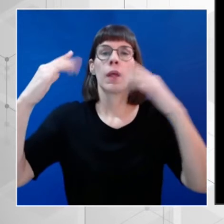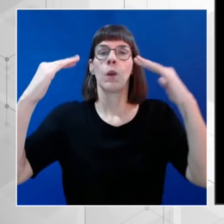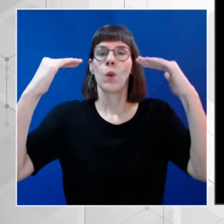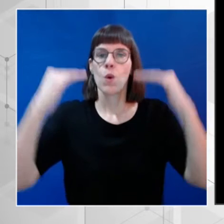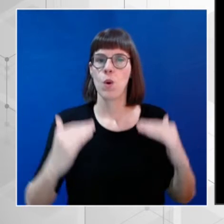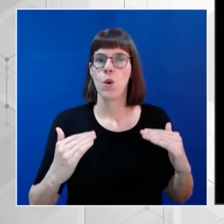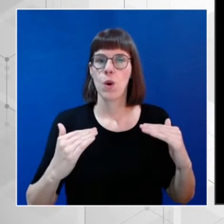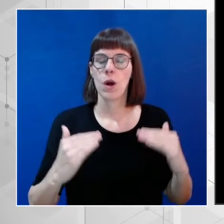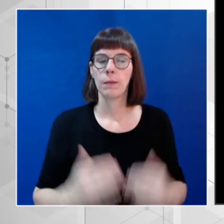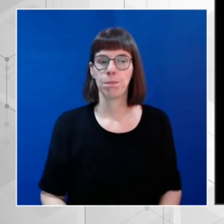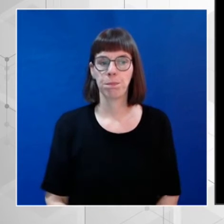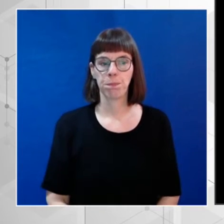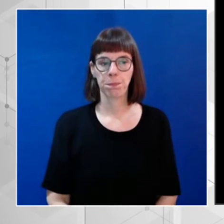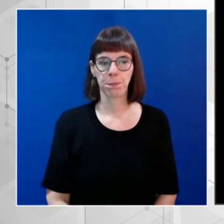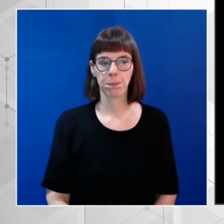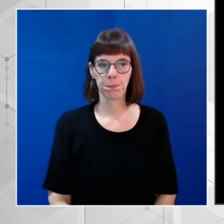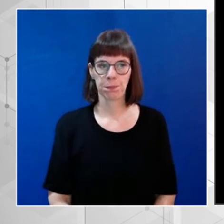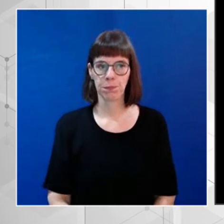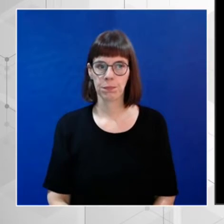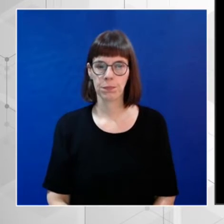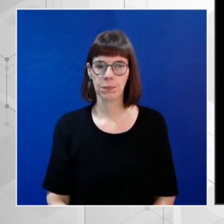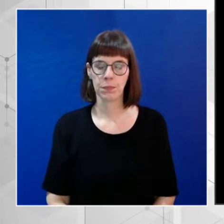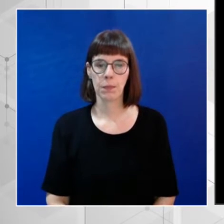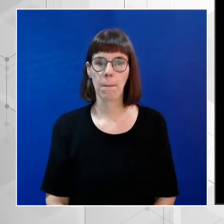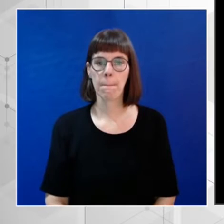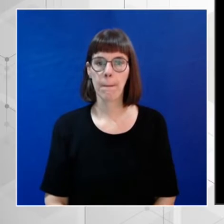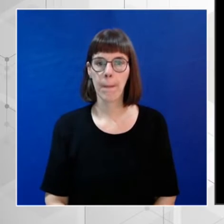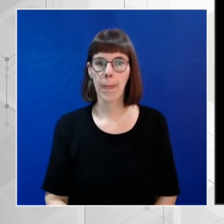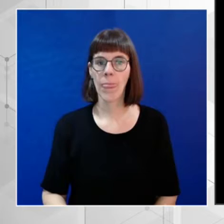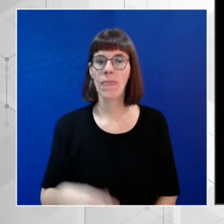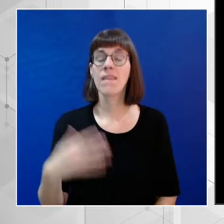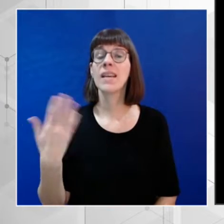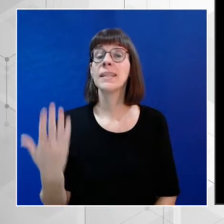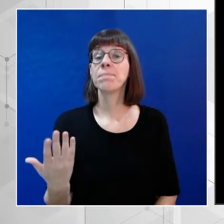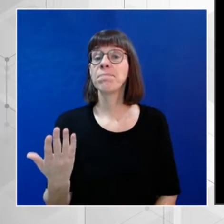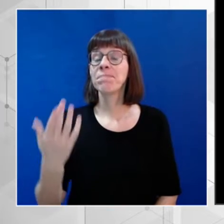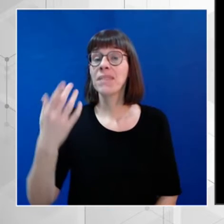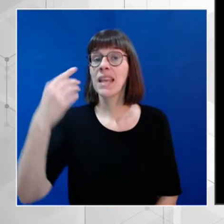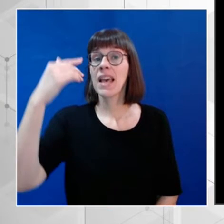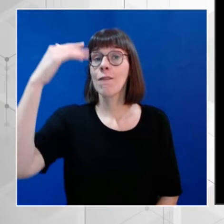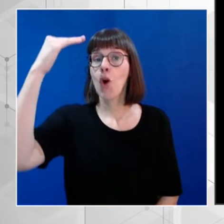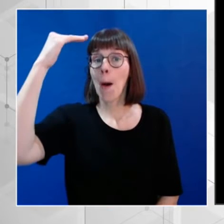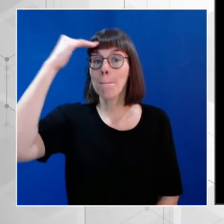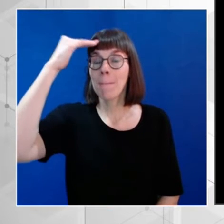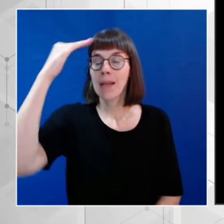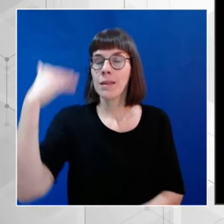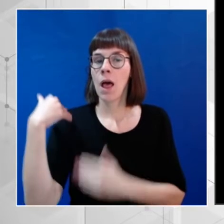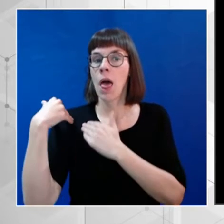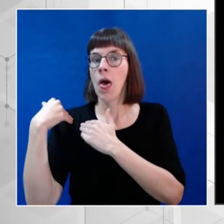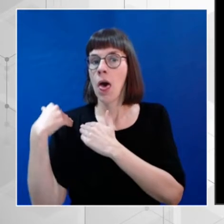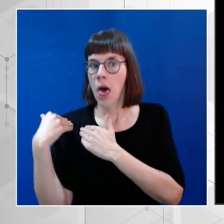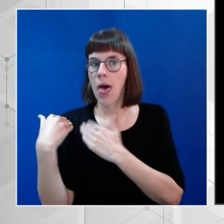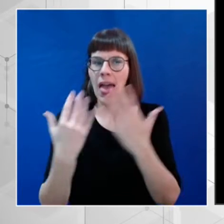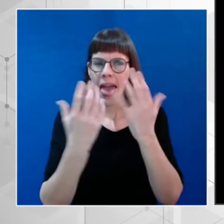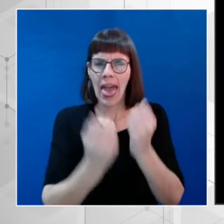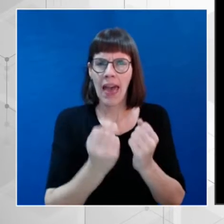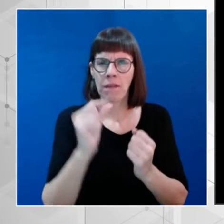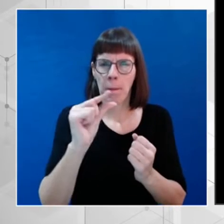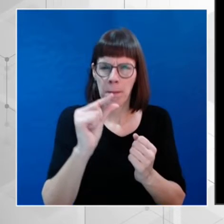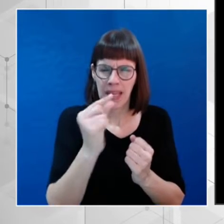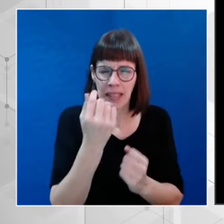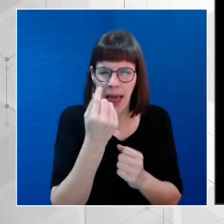mental load, with a very high attention to detail, even minor inconsistencies can draw our